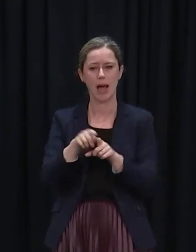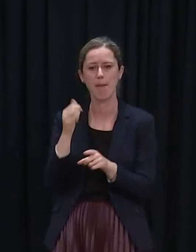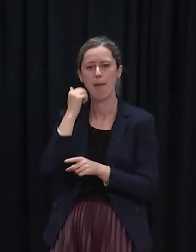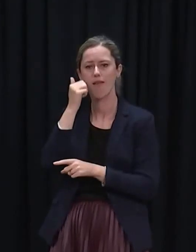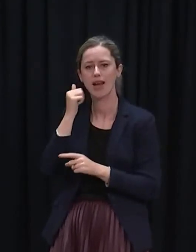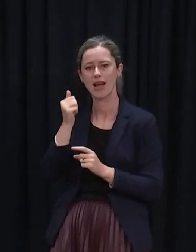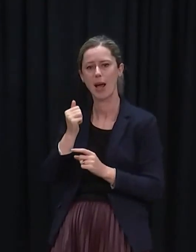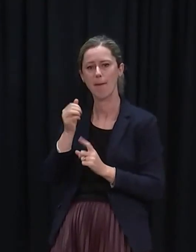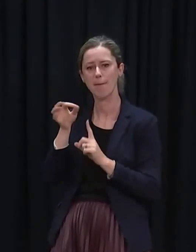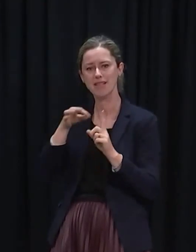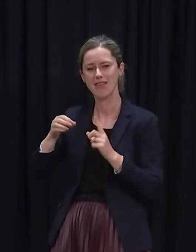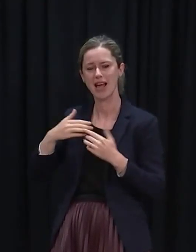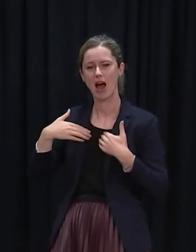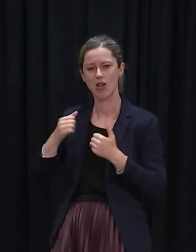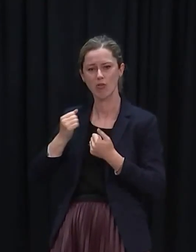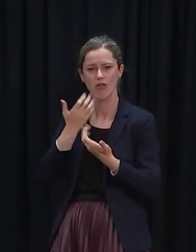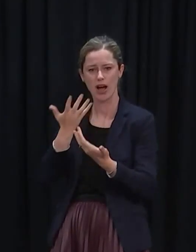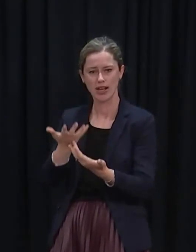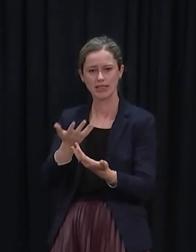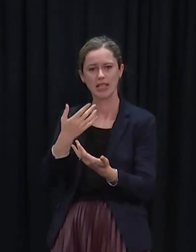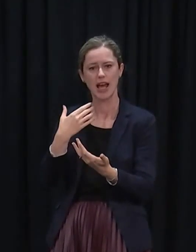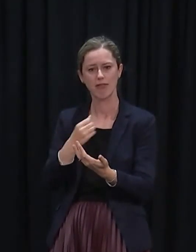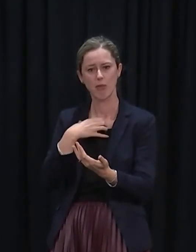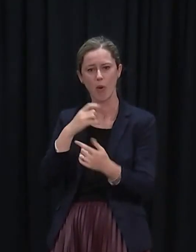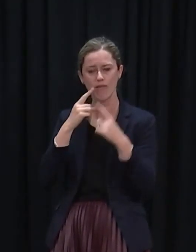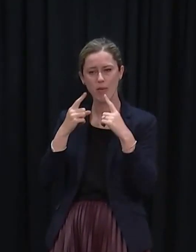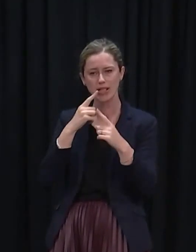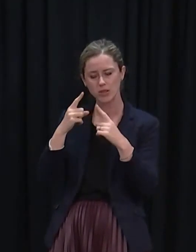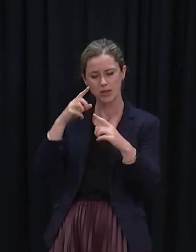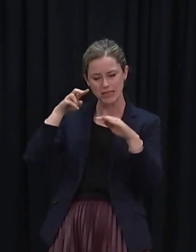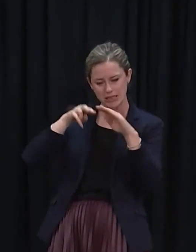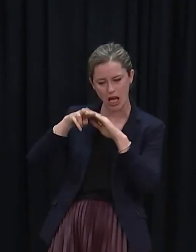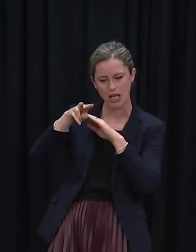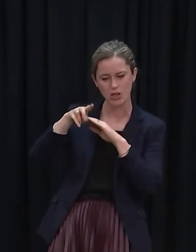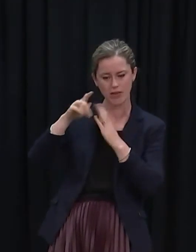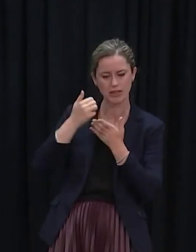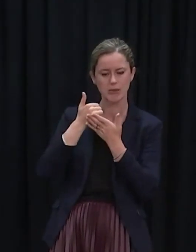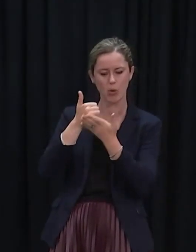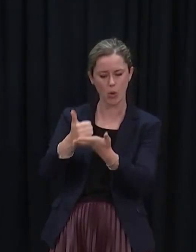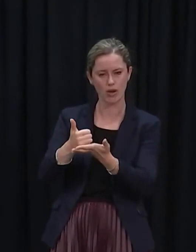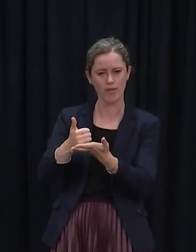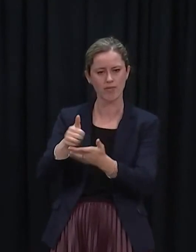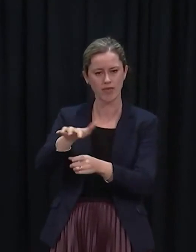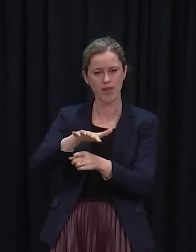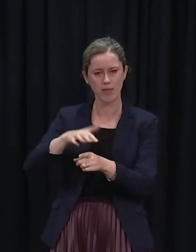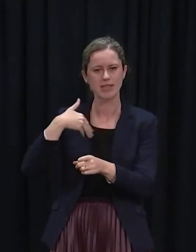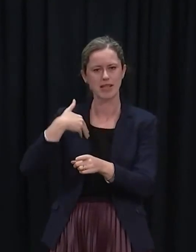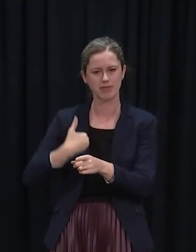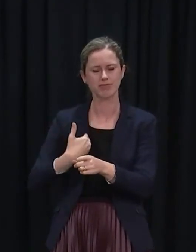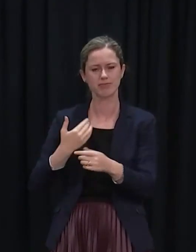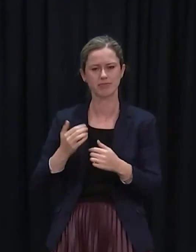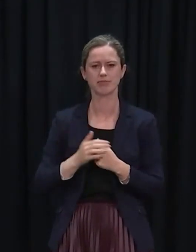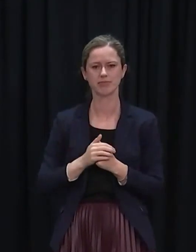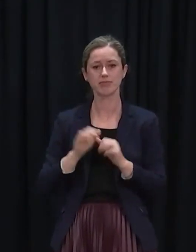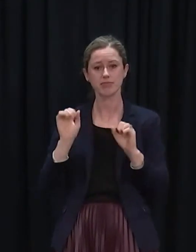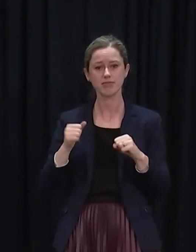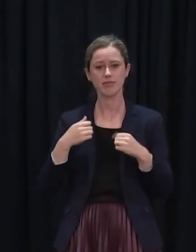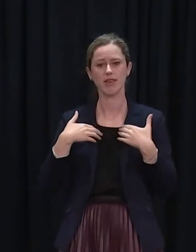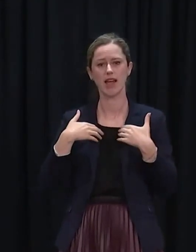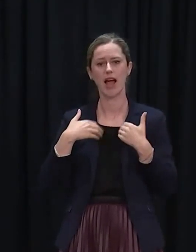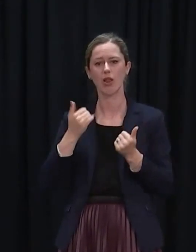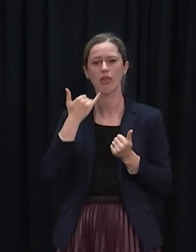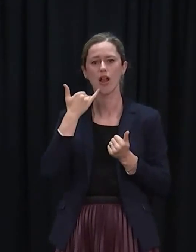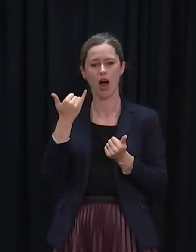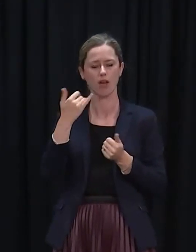and Pacific health providers, who again have more information and insight into the types of support that those families may need. So yes, Healthline are